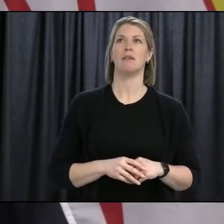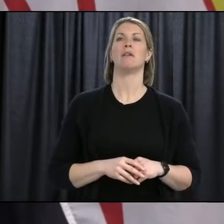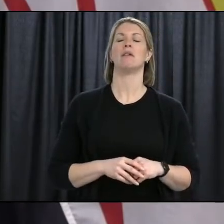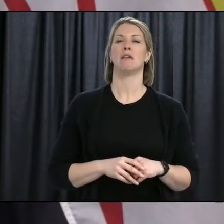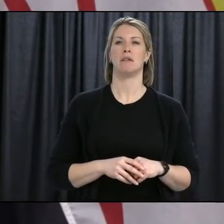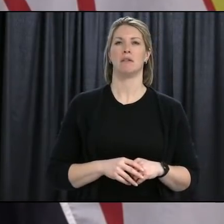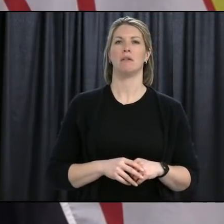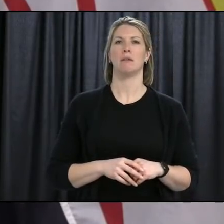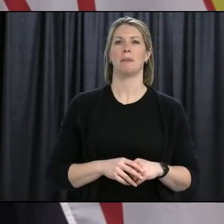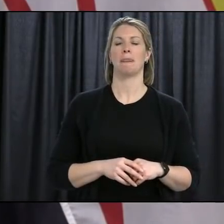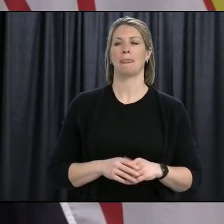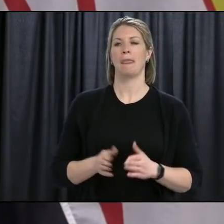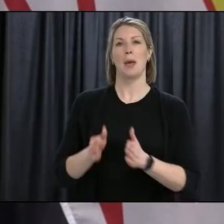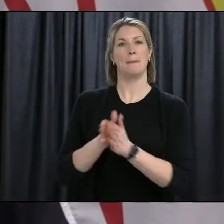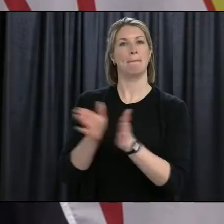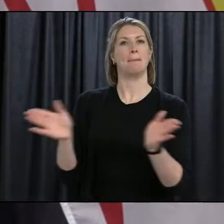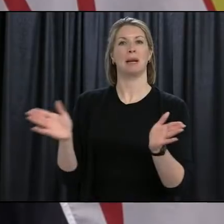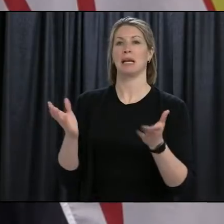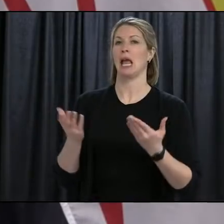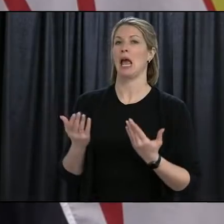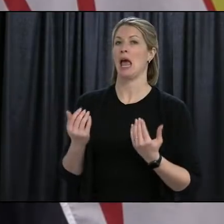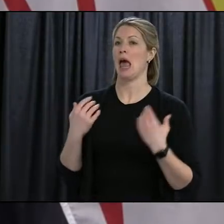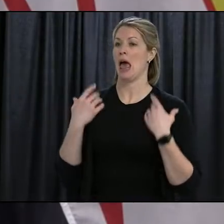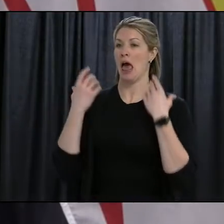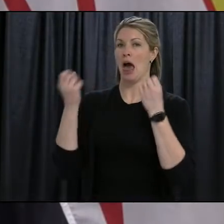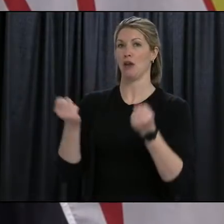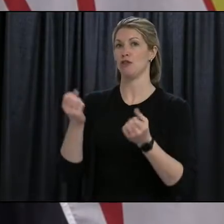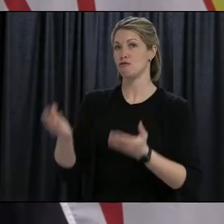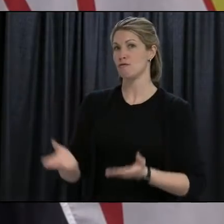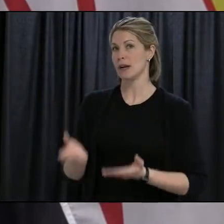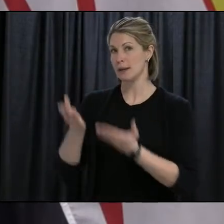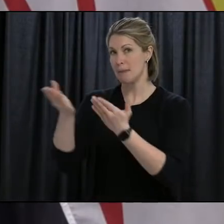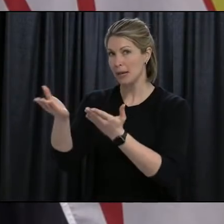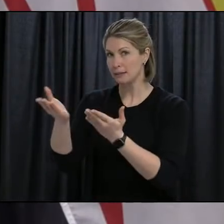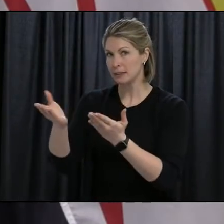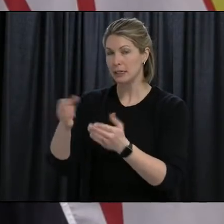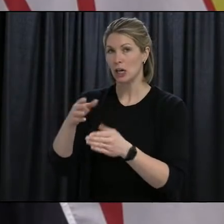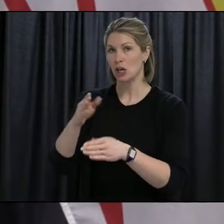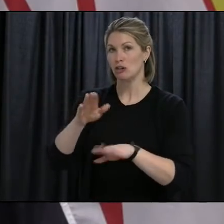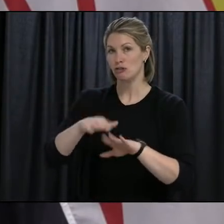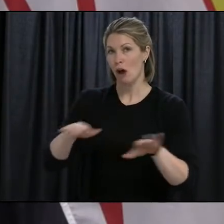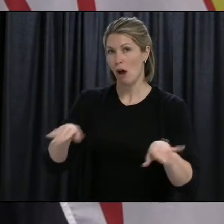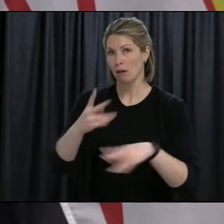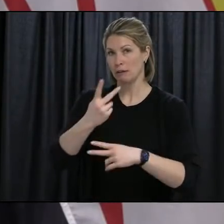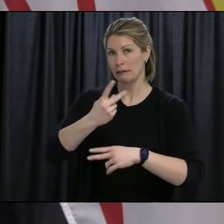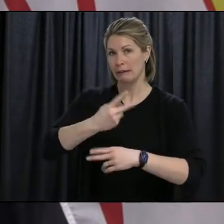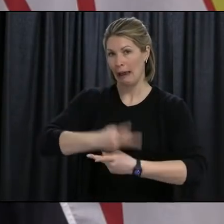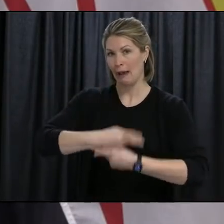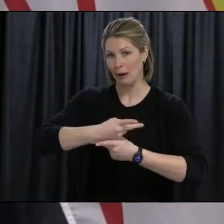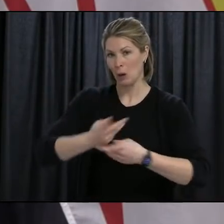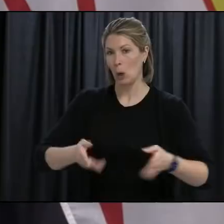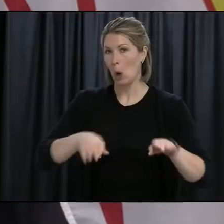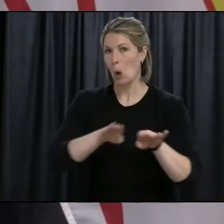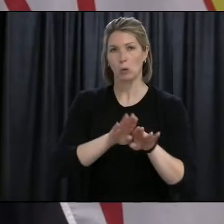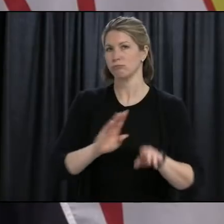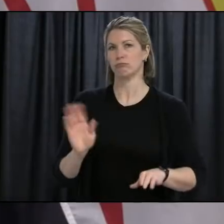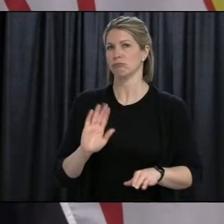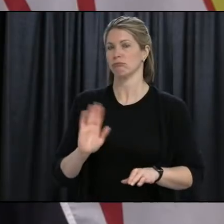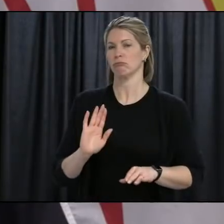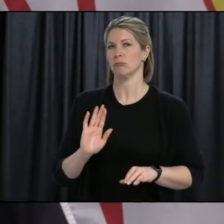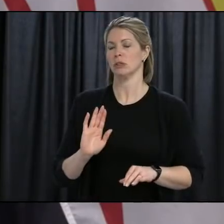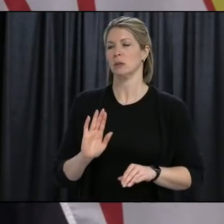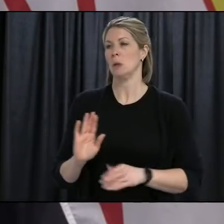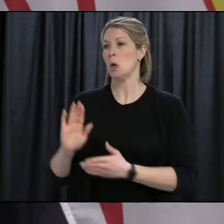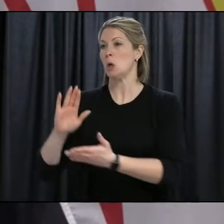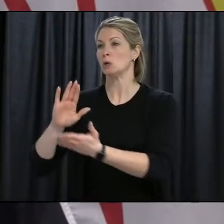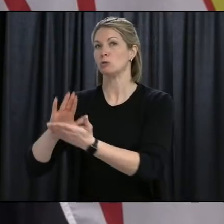Public health certainly hasn't made that recommendation. However, how things run from a school daycare point of view is